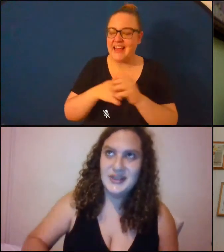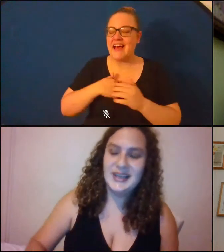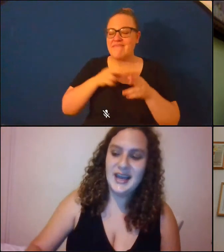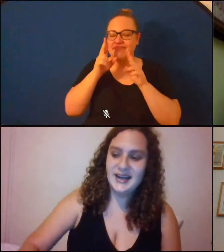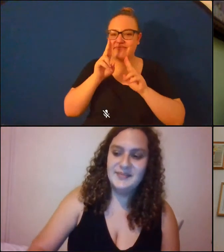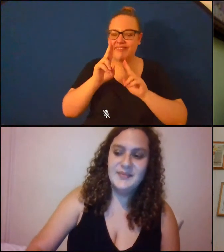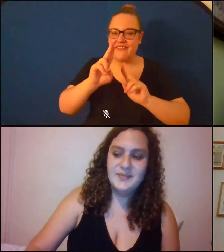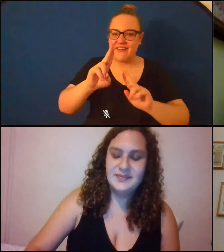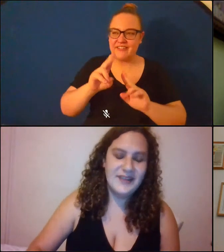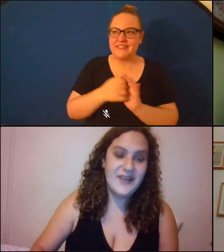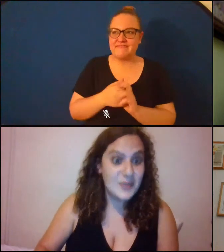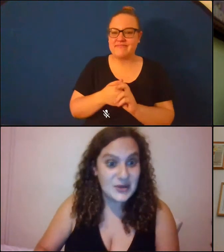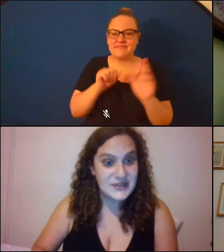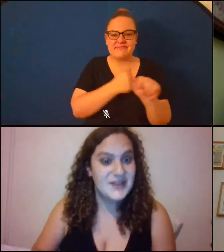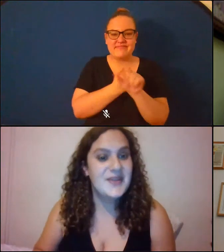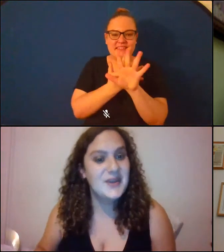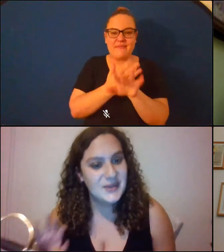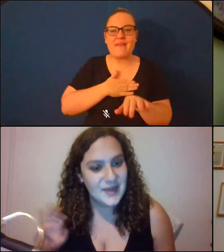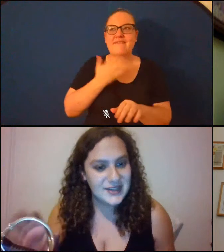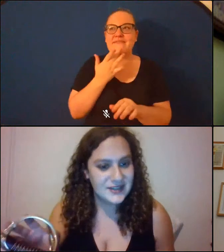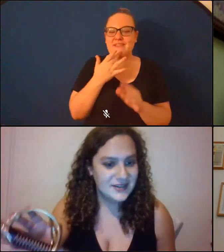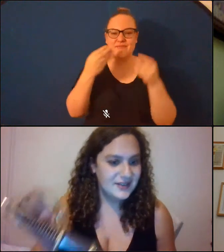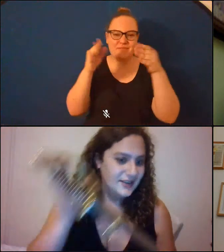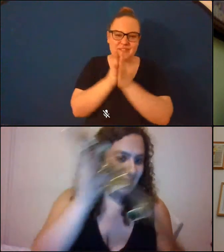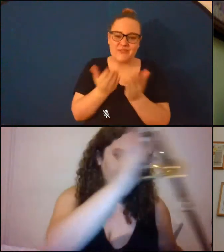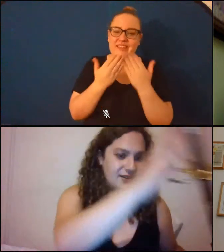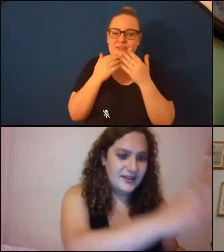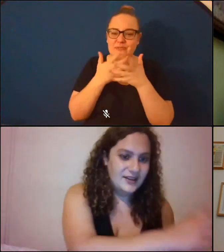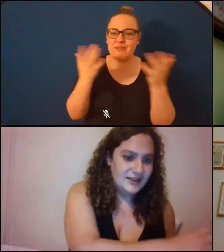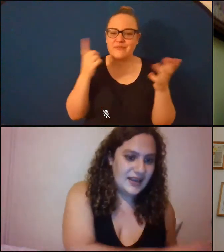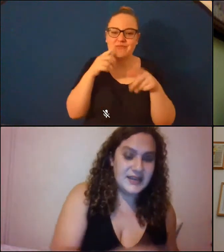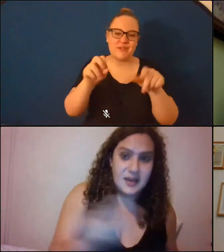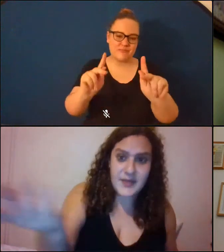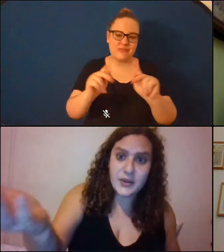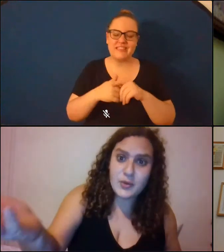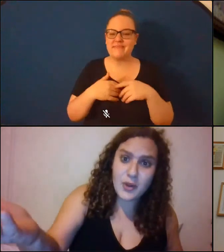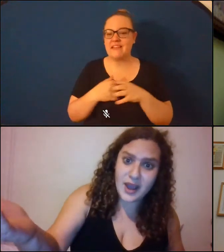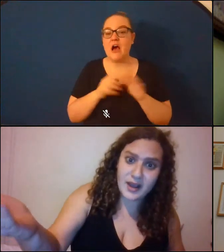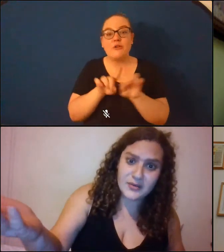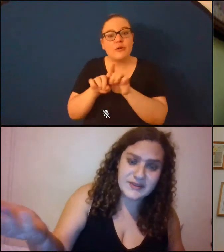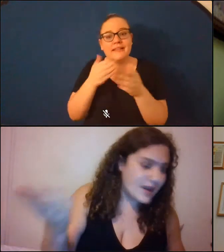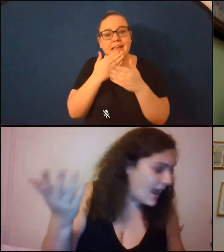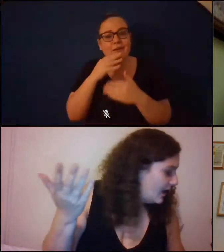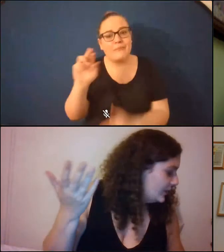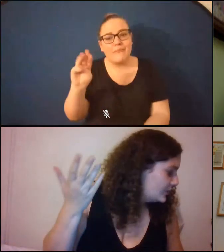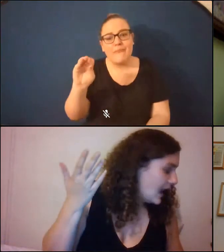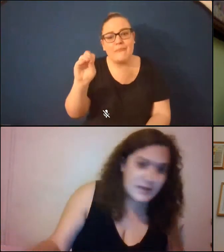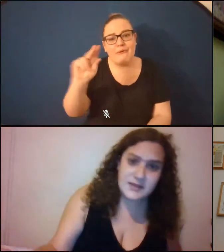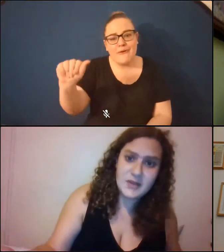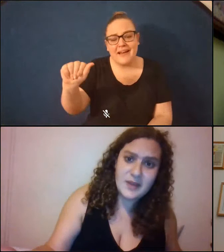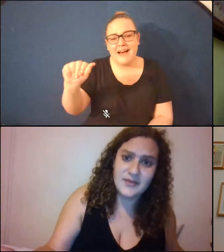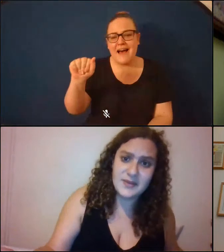even digitally at my favorite bookstore. So thank you so much. Oh no! And thank you to Mona, you